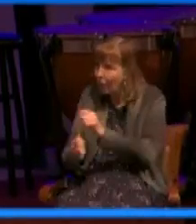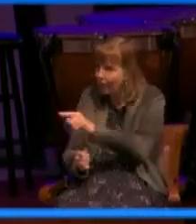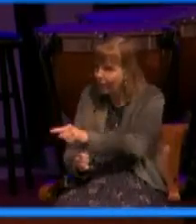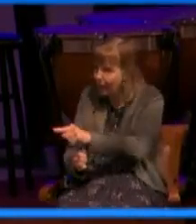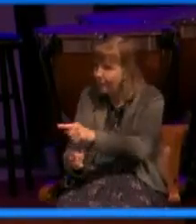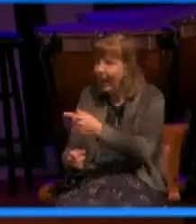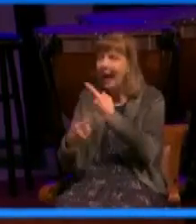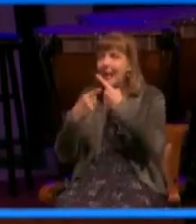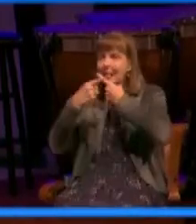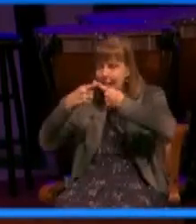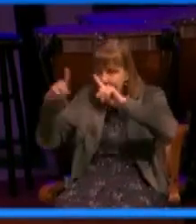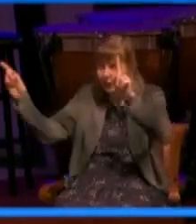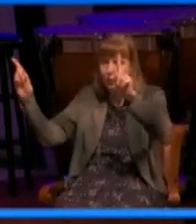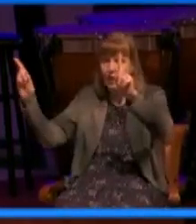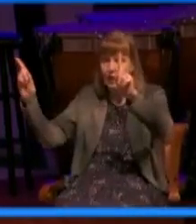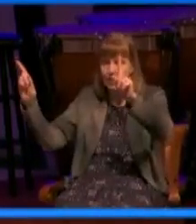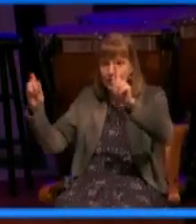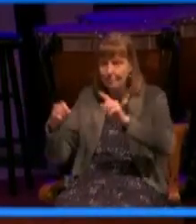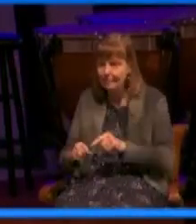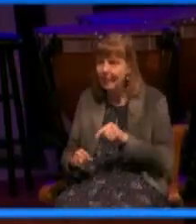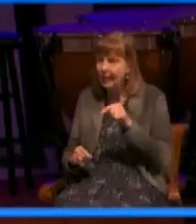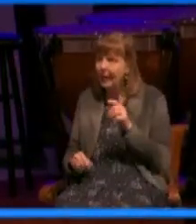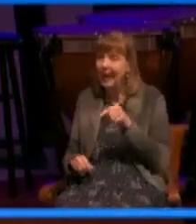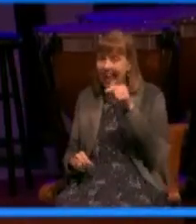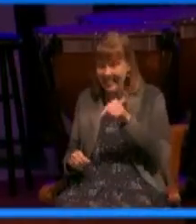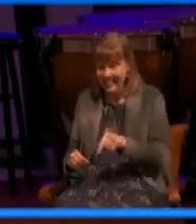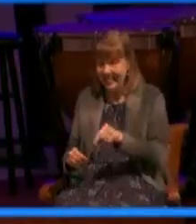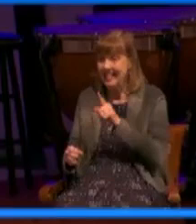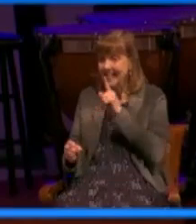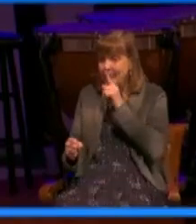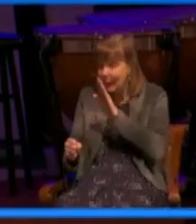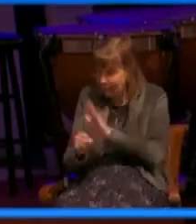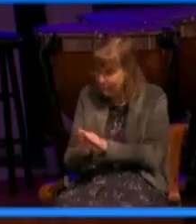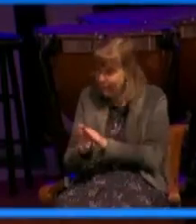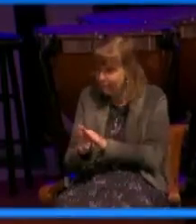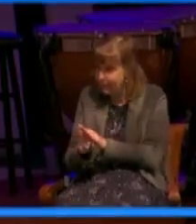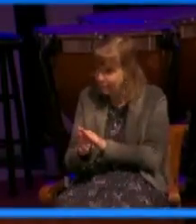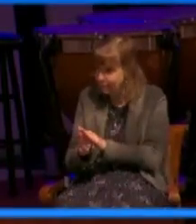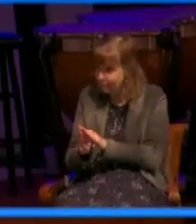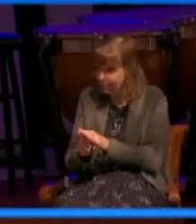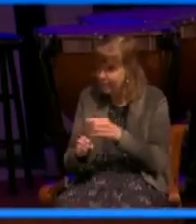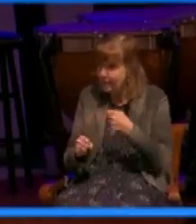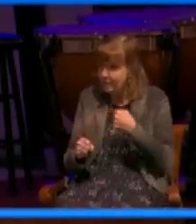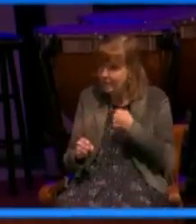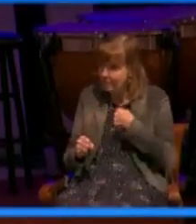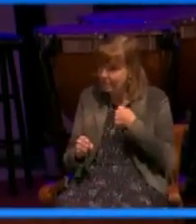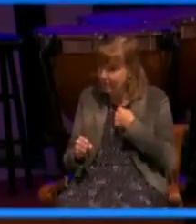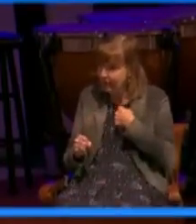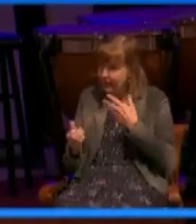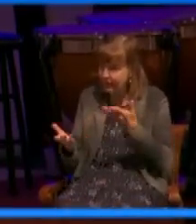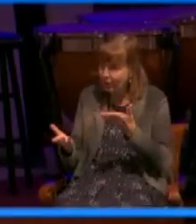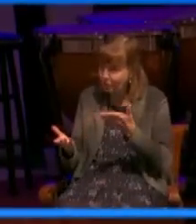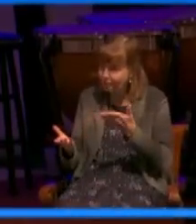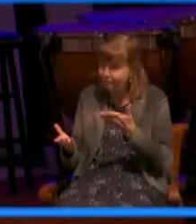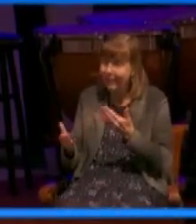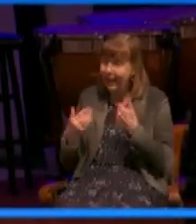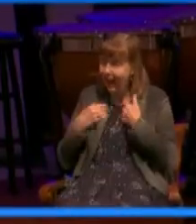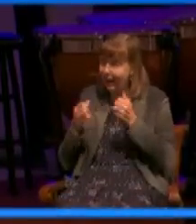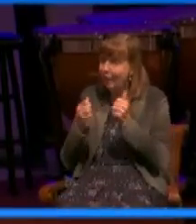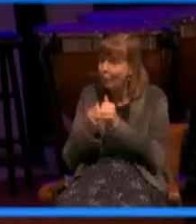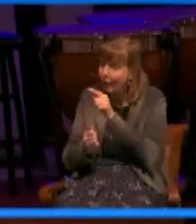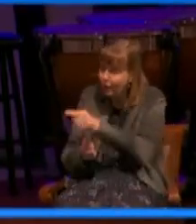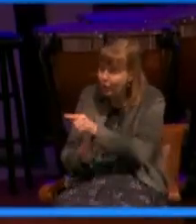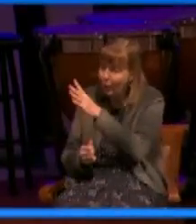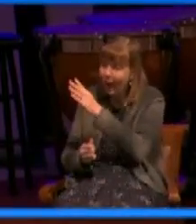declaration of this is the commitment I'm making to you and to the future generations that come from you. God will